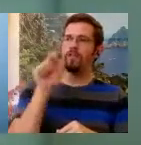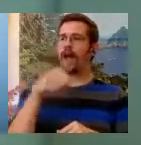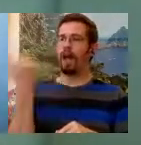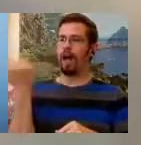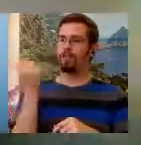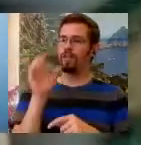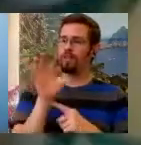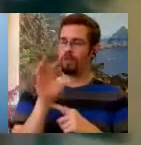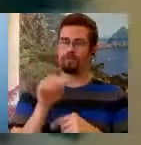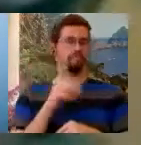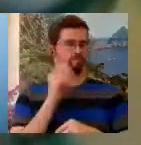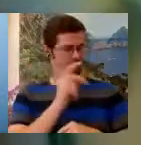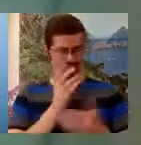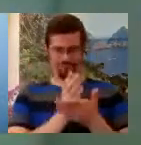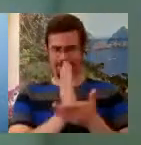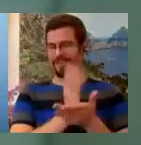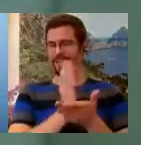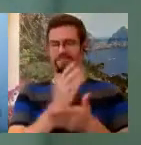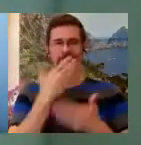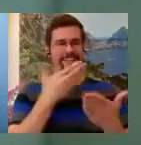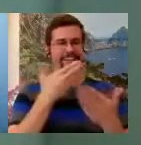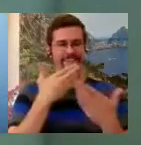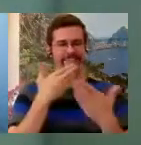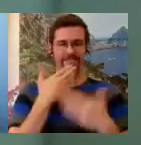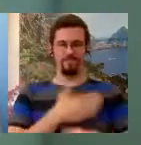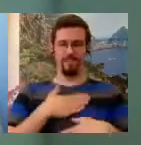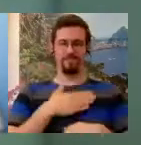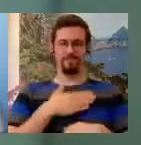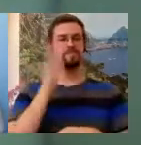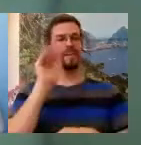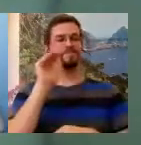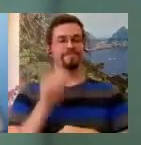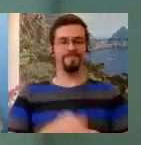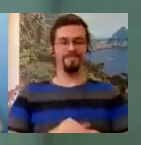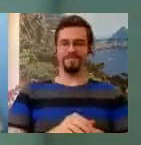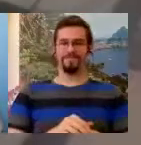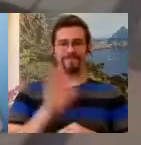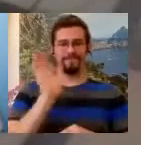darling. Thank you so much. We appreciate you. Thank you. Bye, bye, bye. Bye-bye.